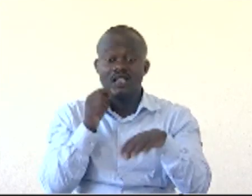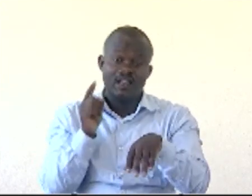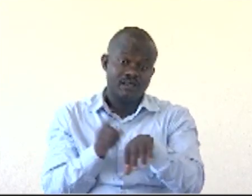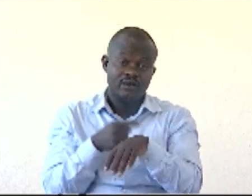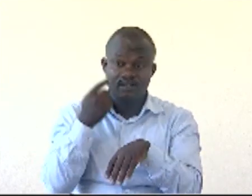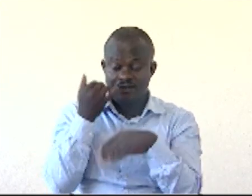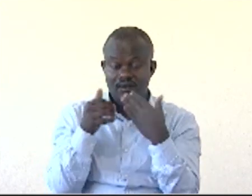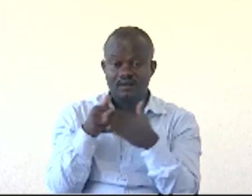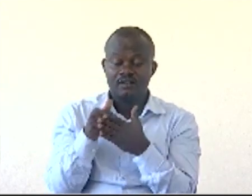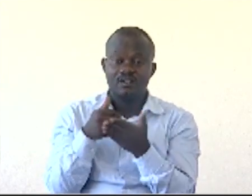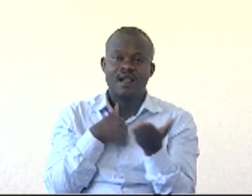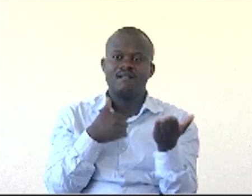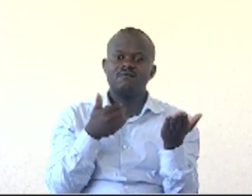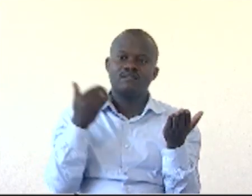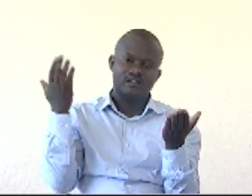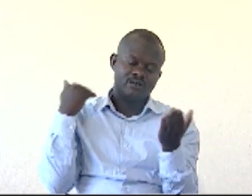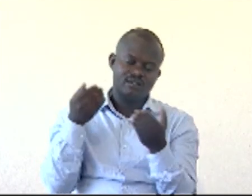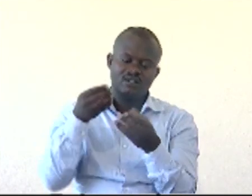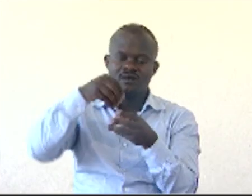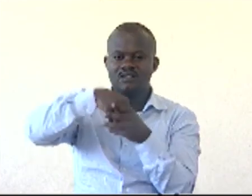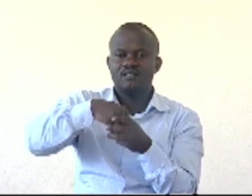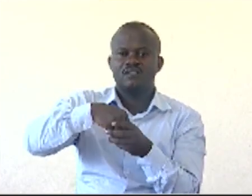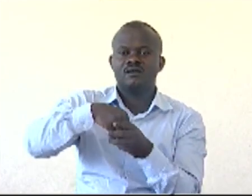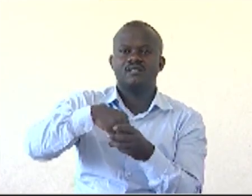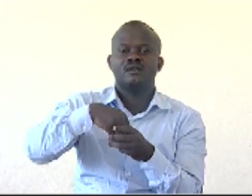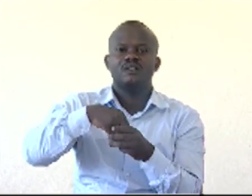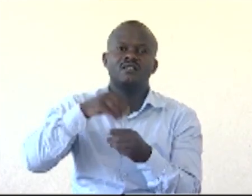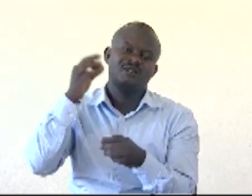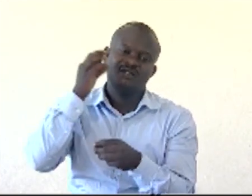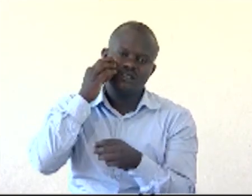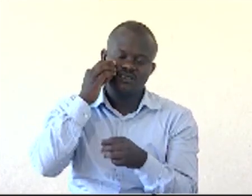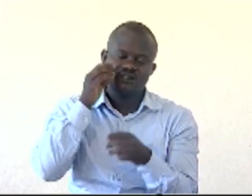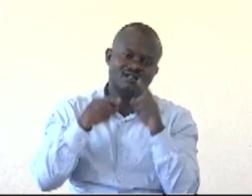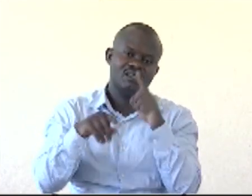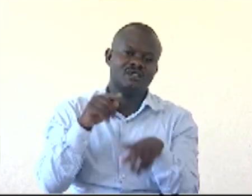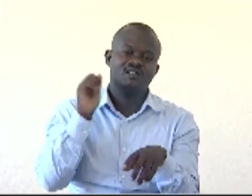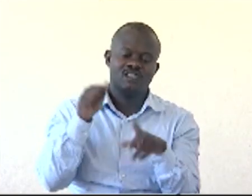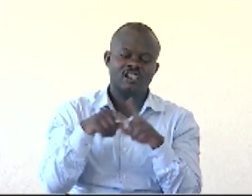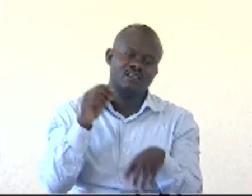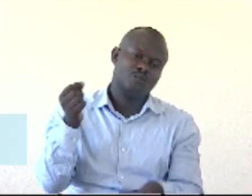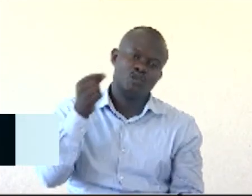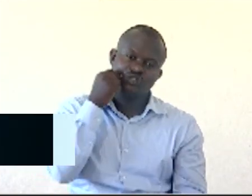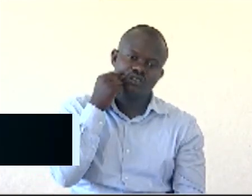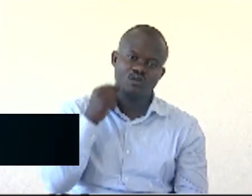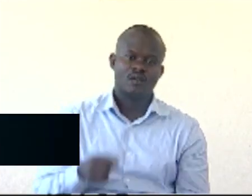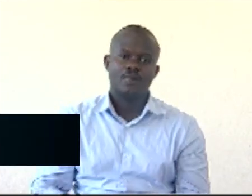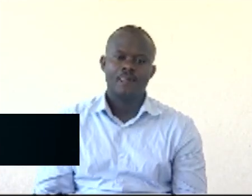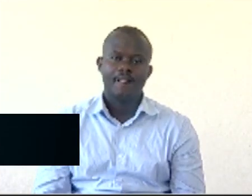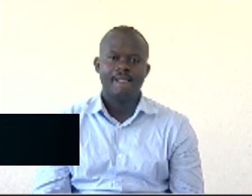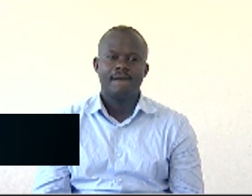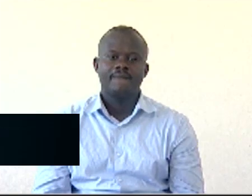when it has been treated with insecticides which can kill